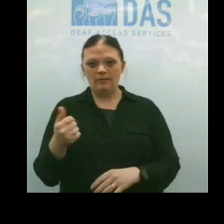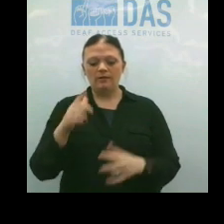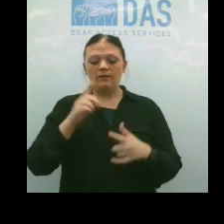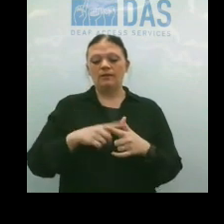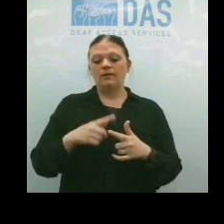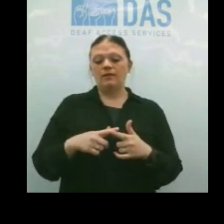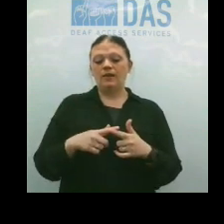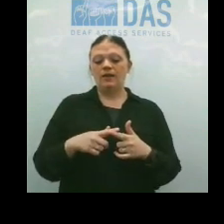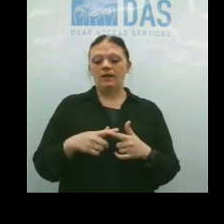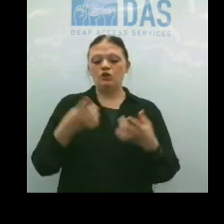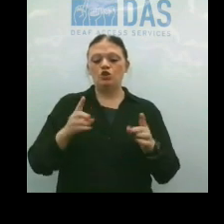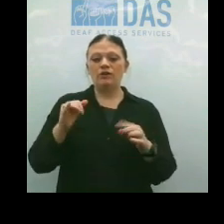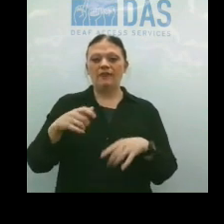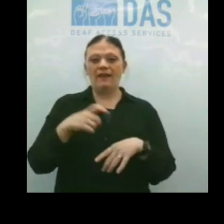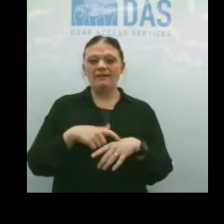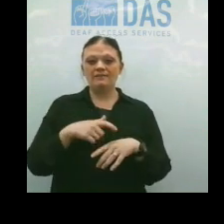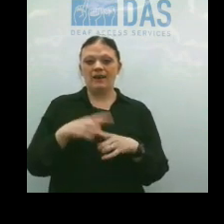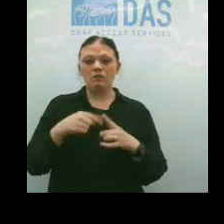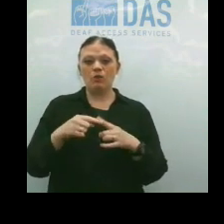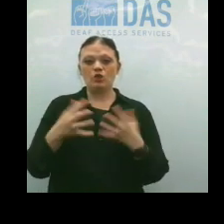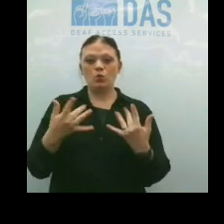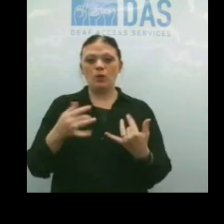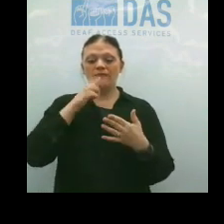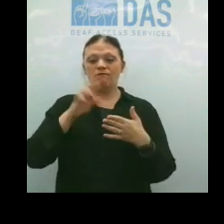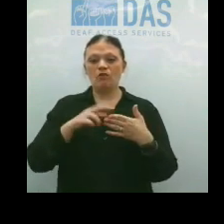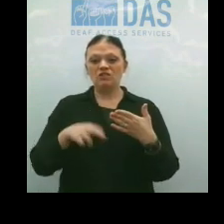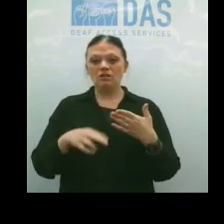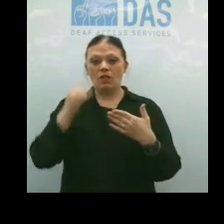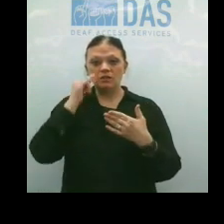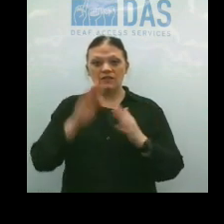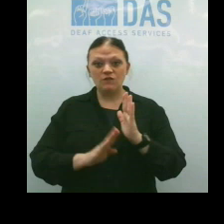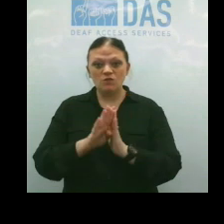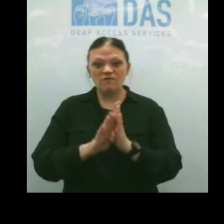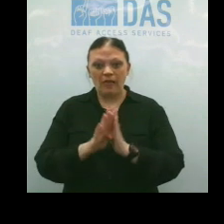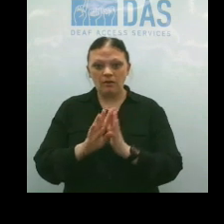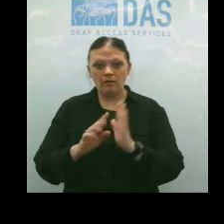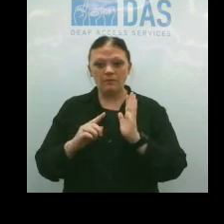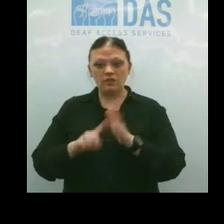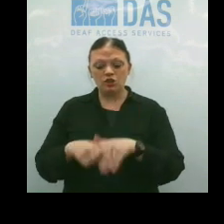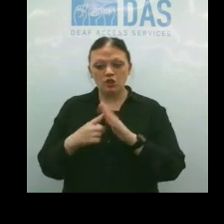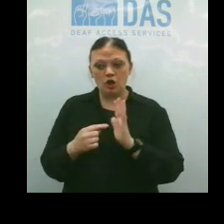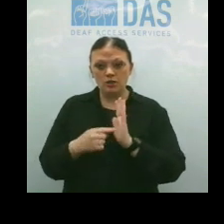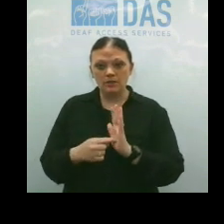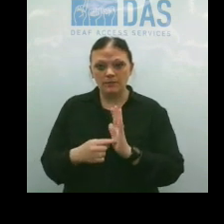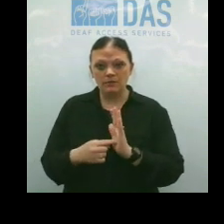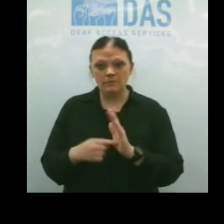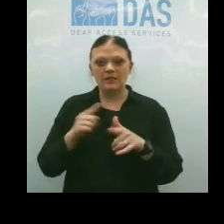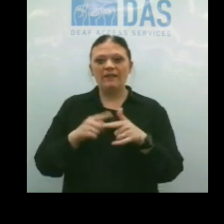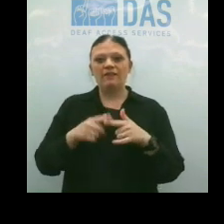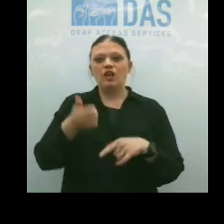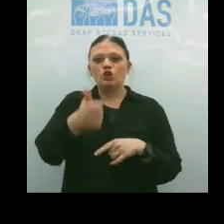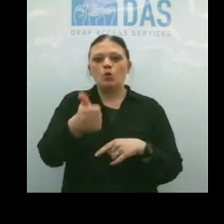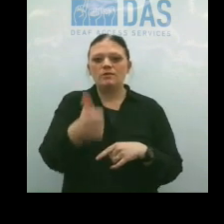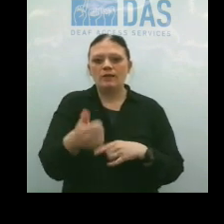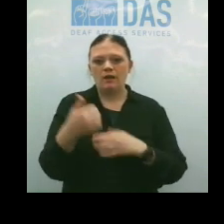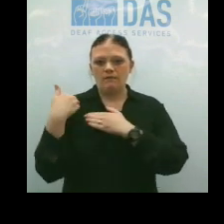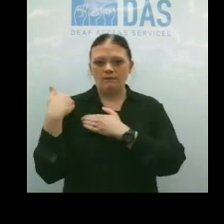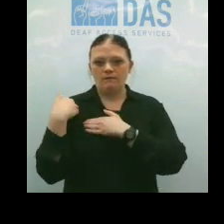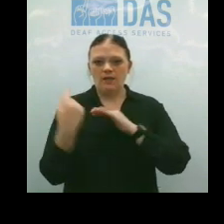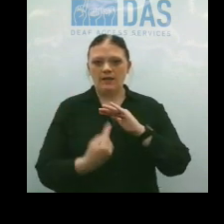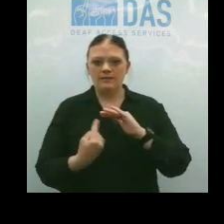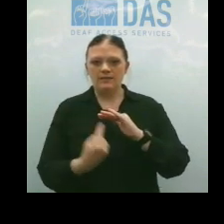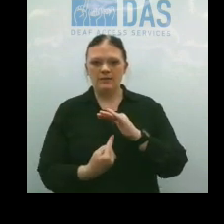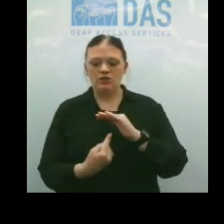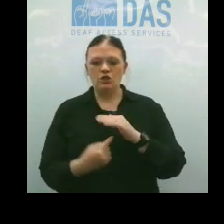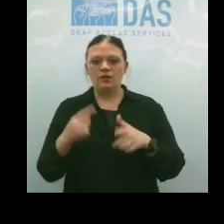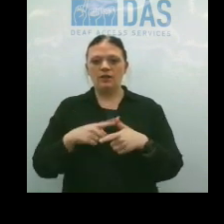anybody about during that time when you're waiting for results, if you do develop symptoms of COVID-19, you should put yourself in isolation, and we will